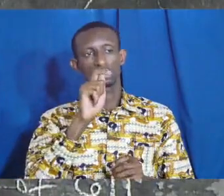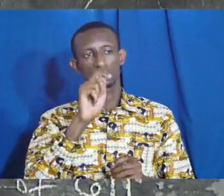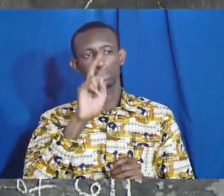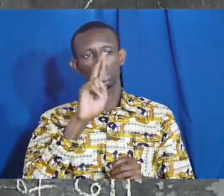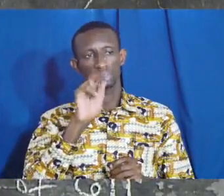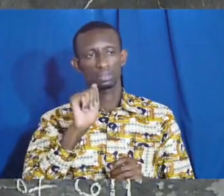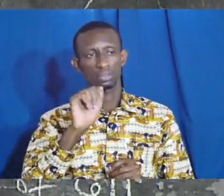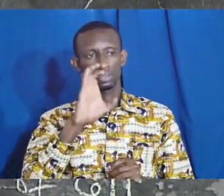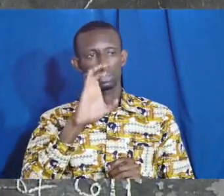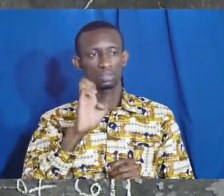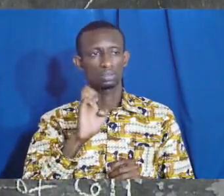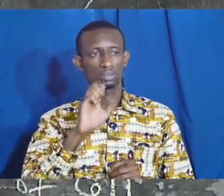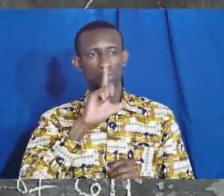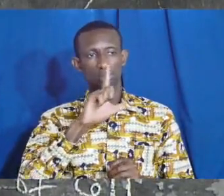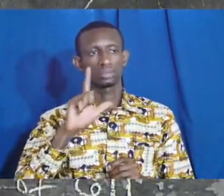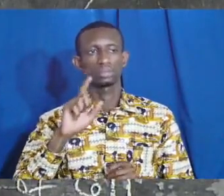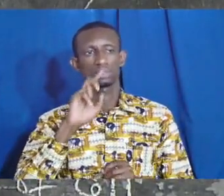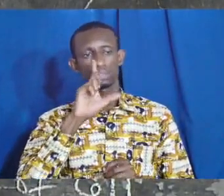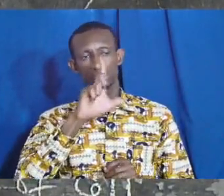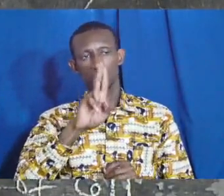extracellular enzymes.